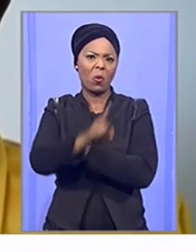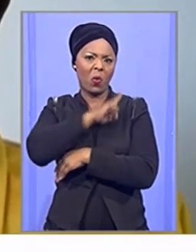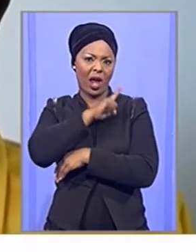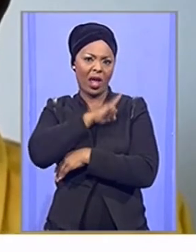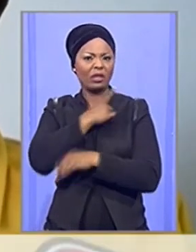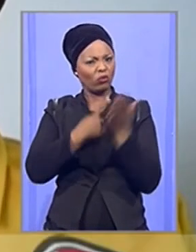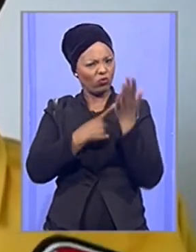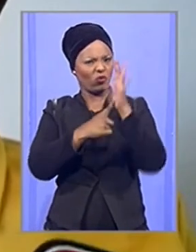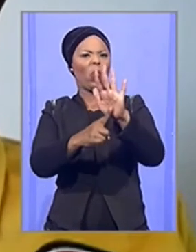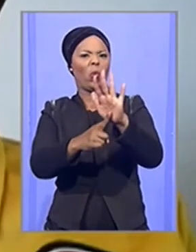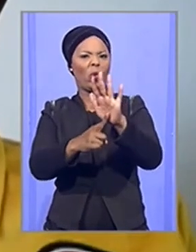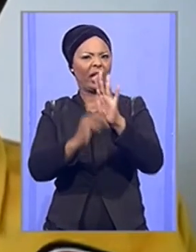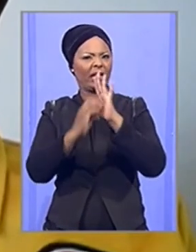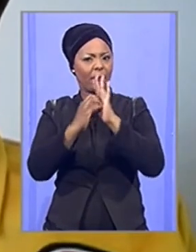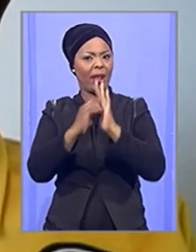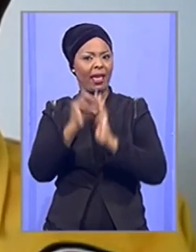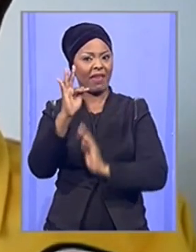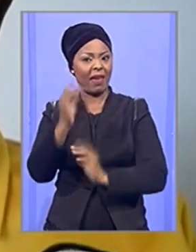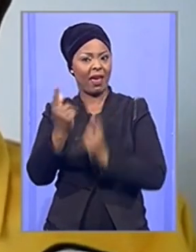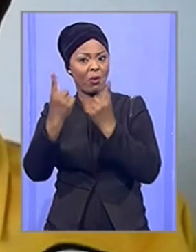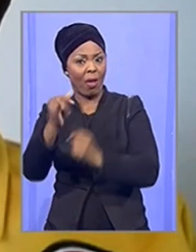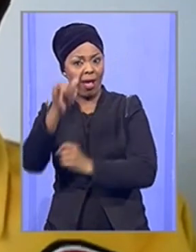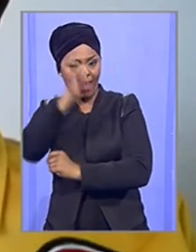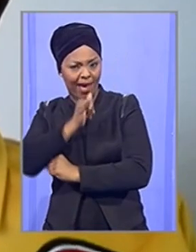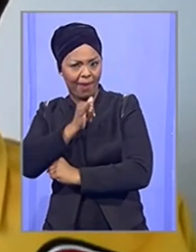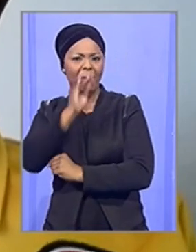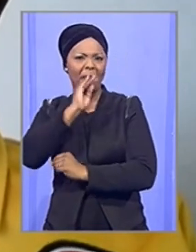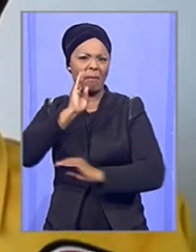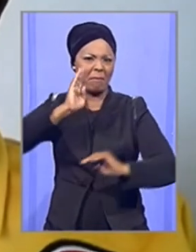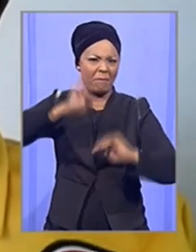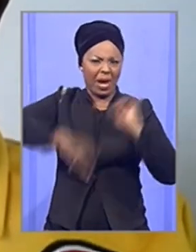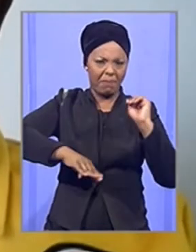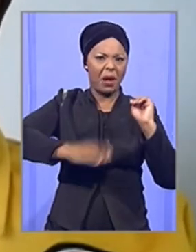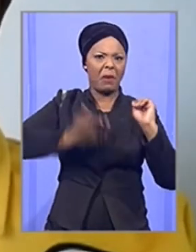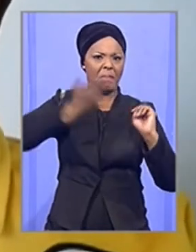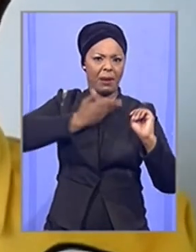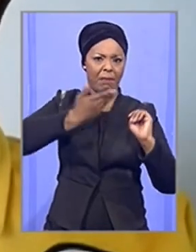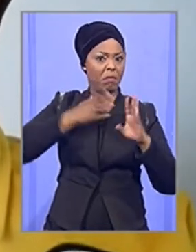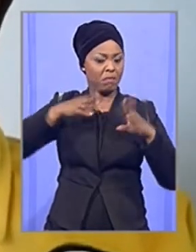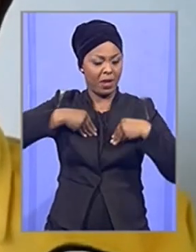that crime will never be tolerated in this country.